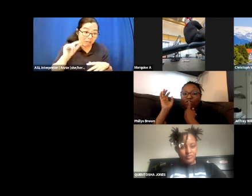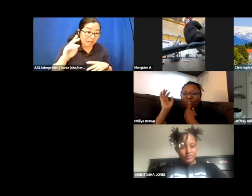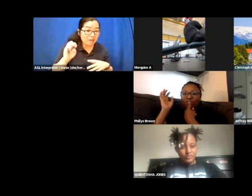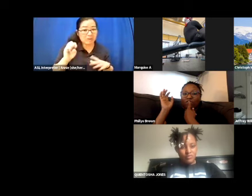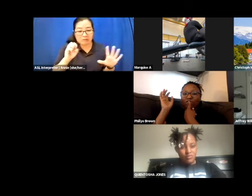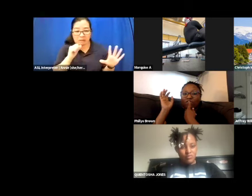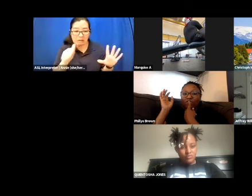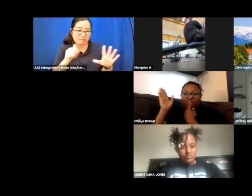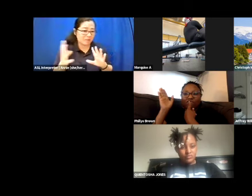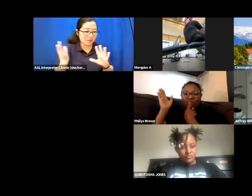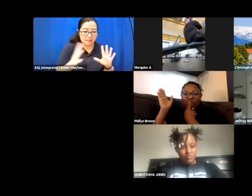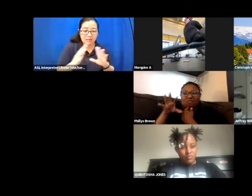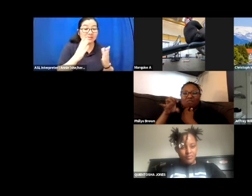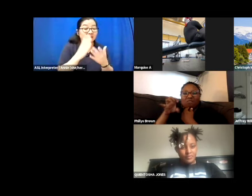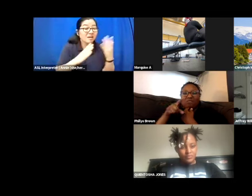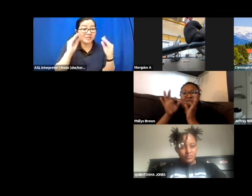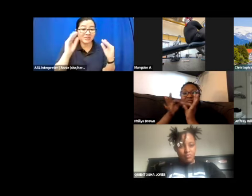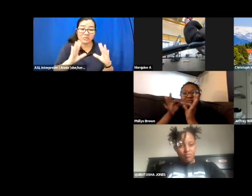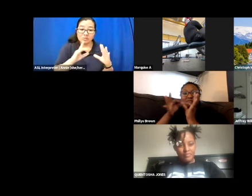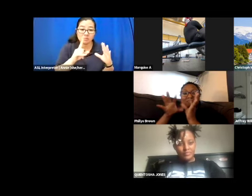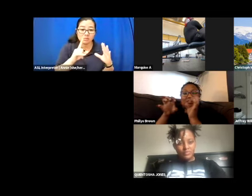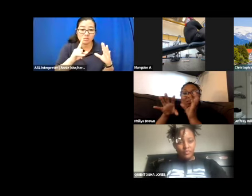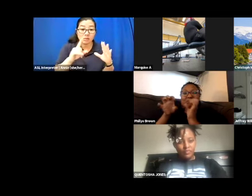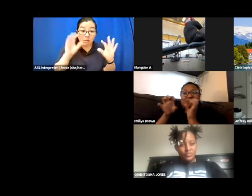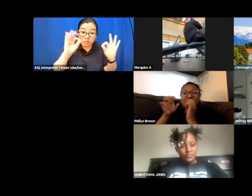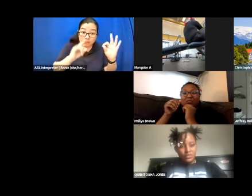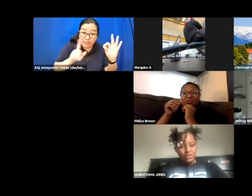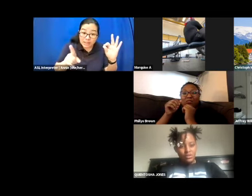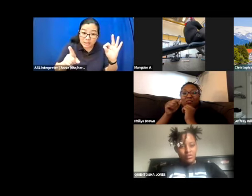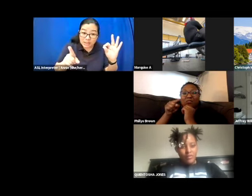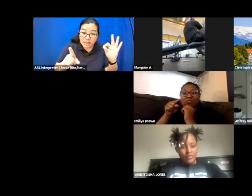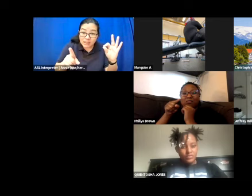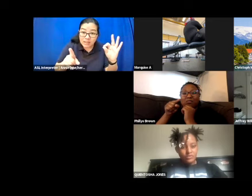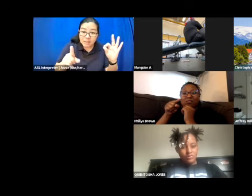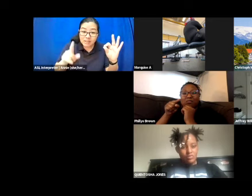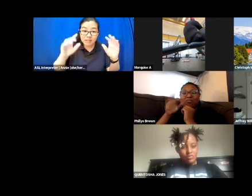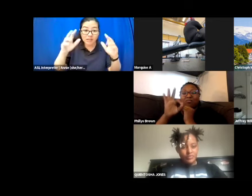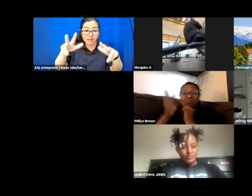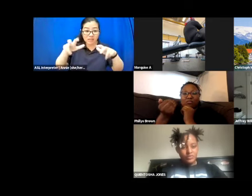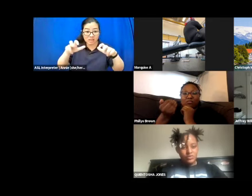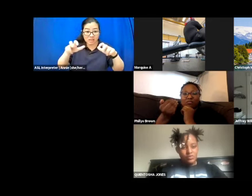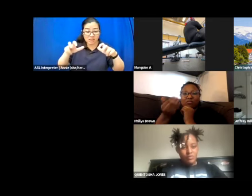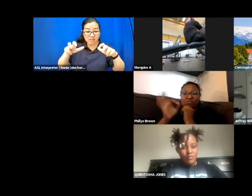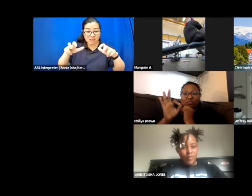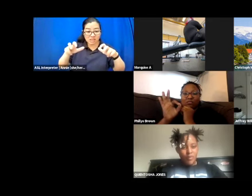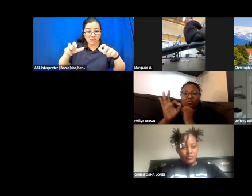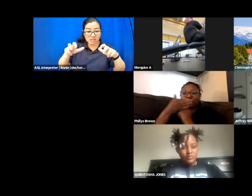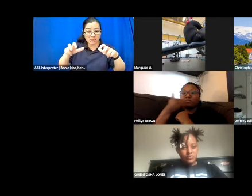much. But some teachers are really tough, I guess. So make sure if they are, don't play with it. Be serious about that